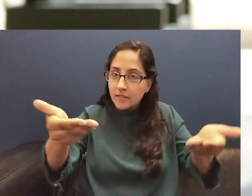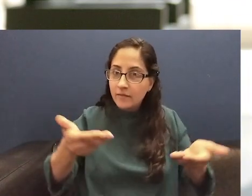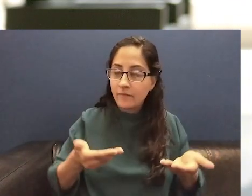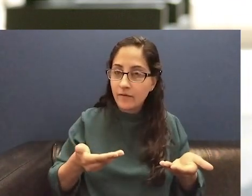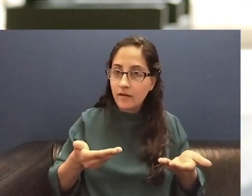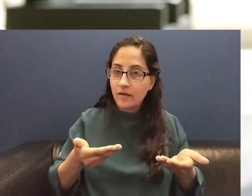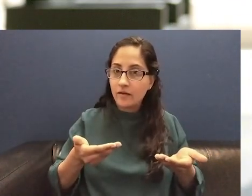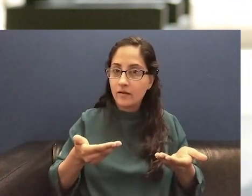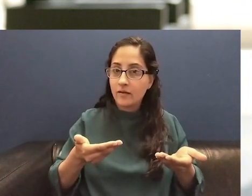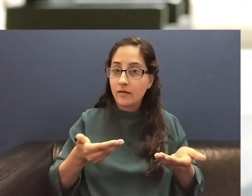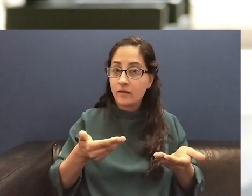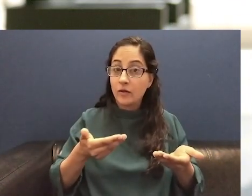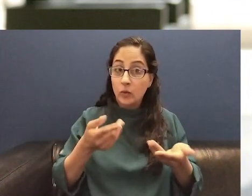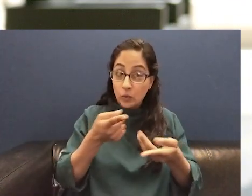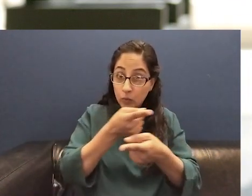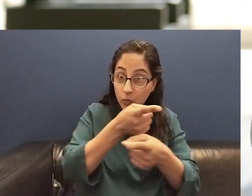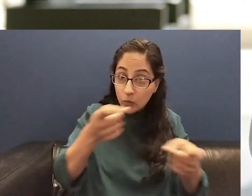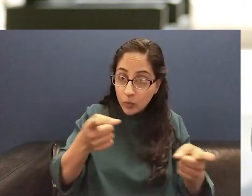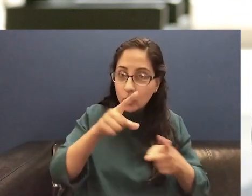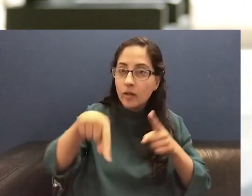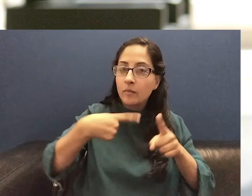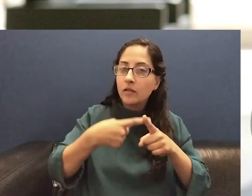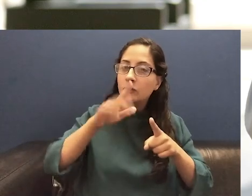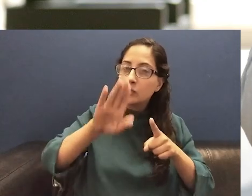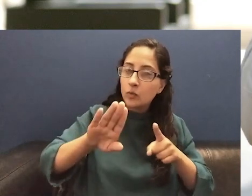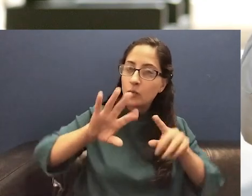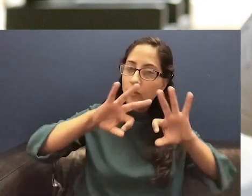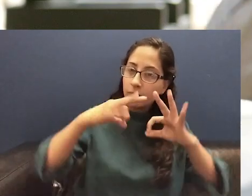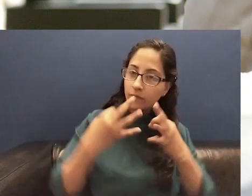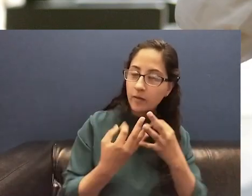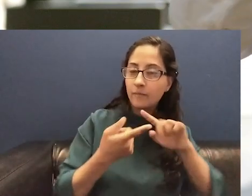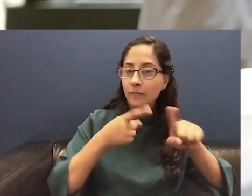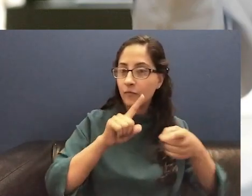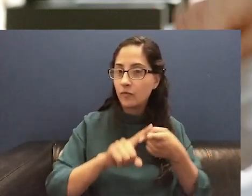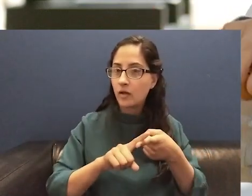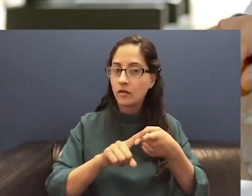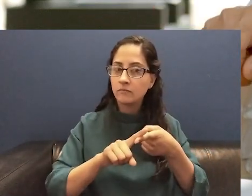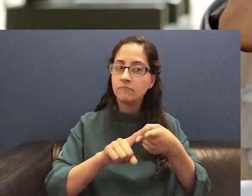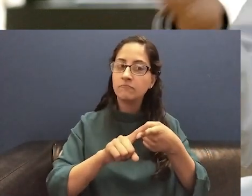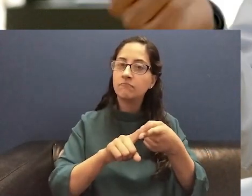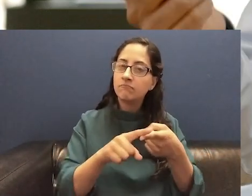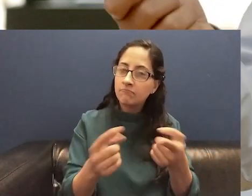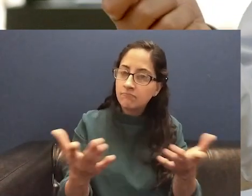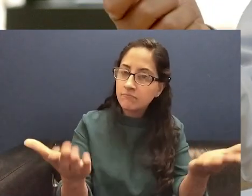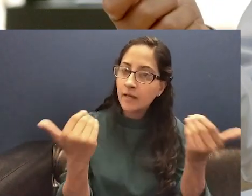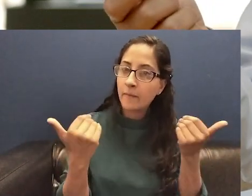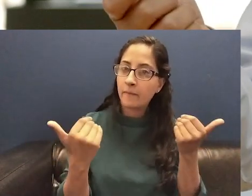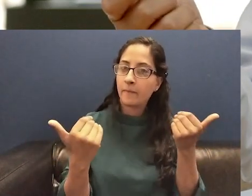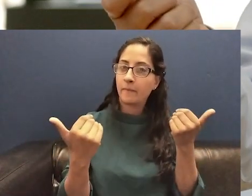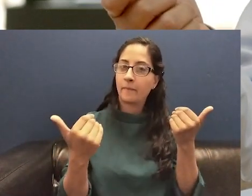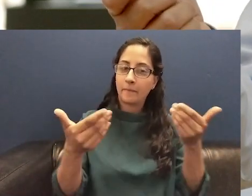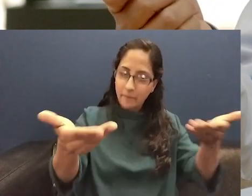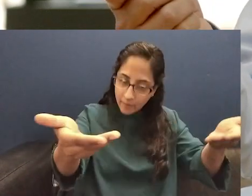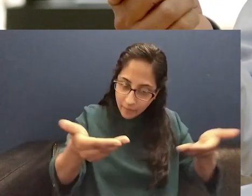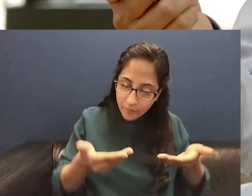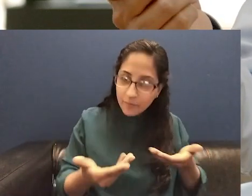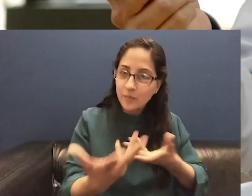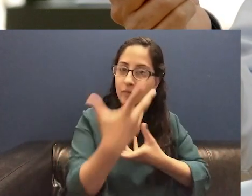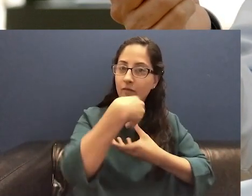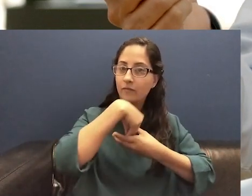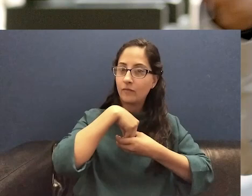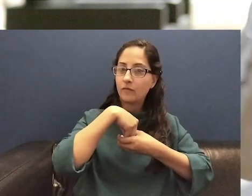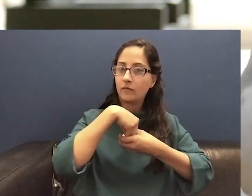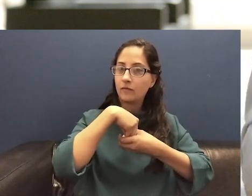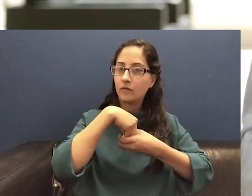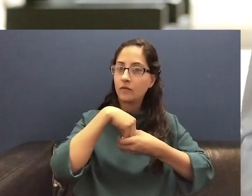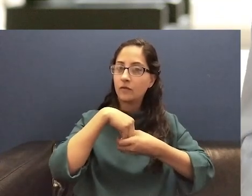invitation to each of you, but also to all the people in your circles and your networks